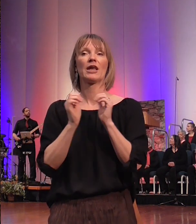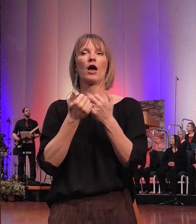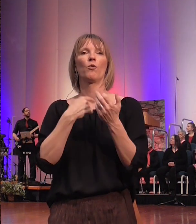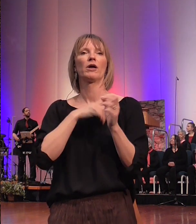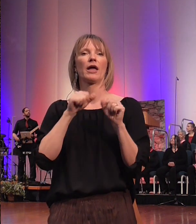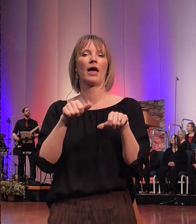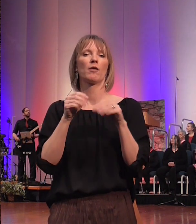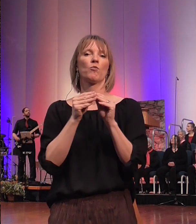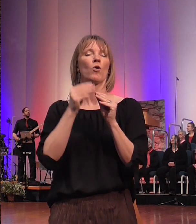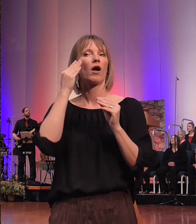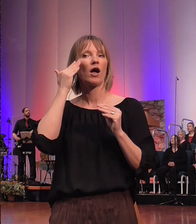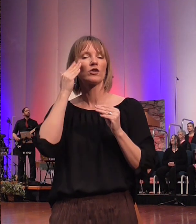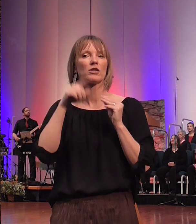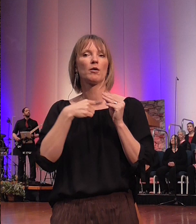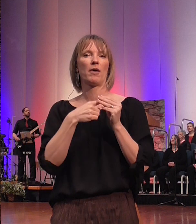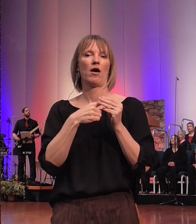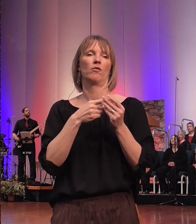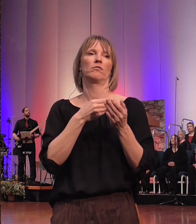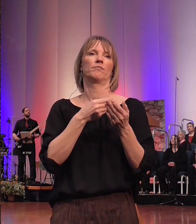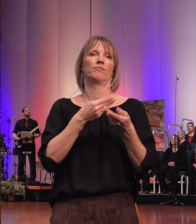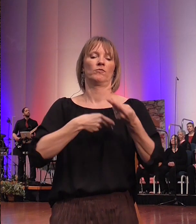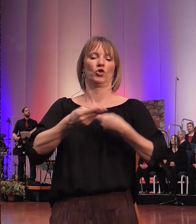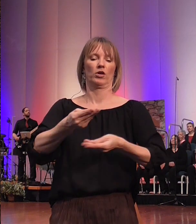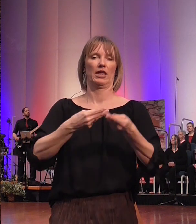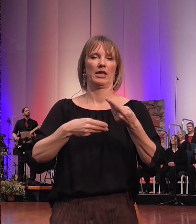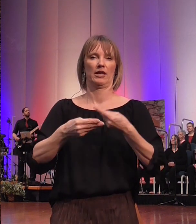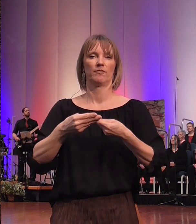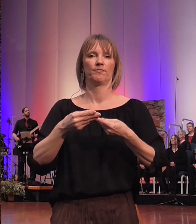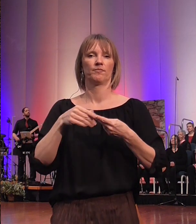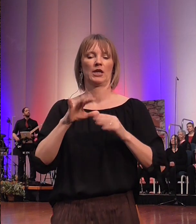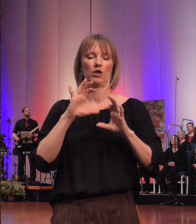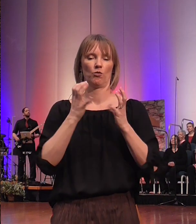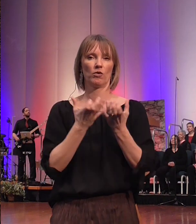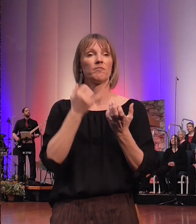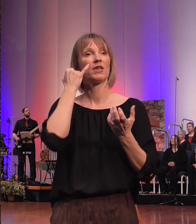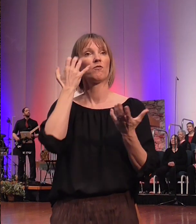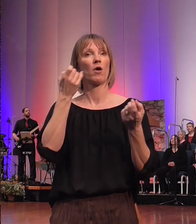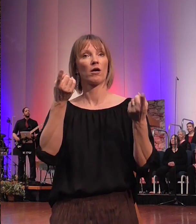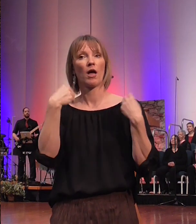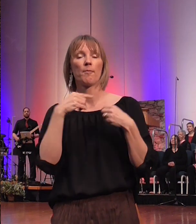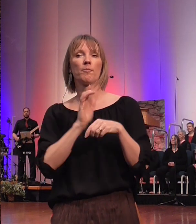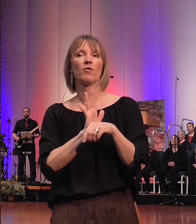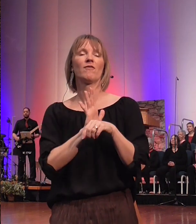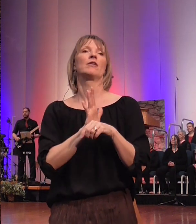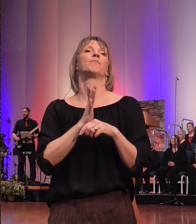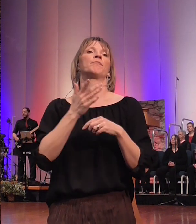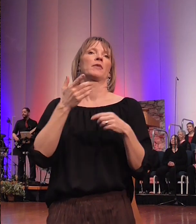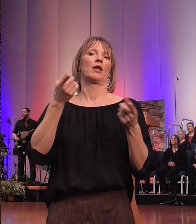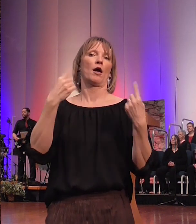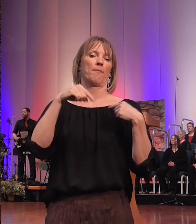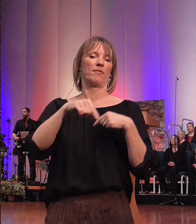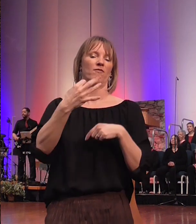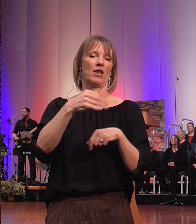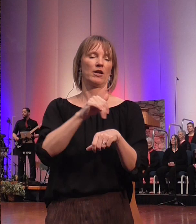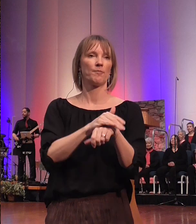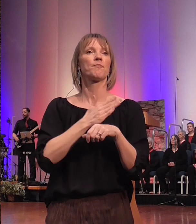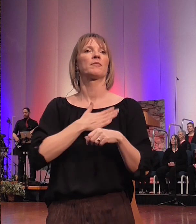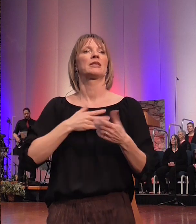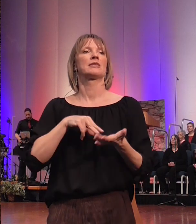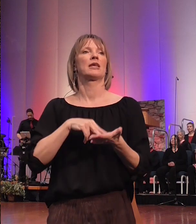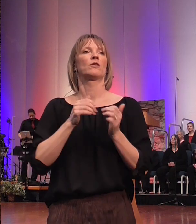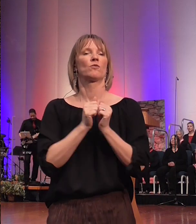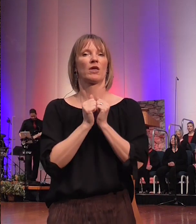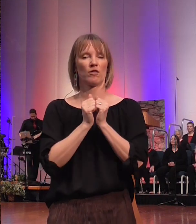more conscious around circulating our good in the world. And so if you'd like to come to the movie, they invite you to be with them this Friday night. Let's stand